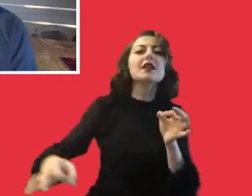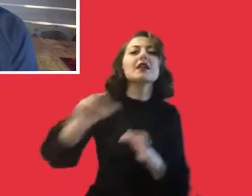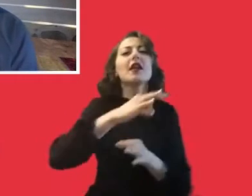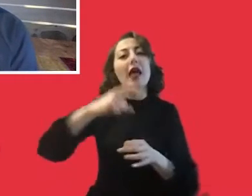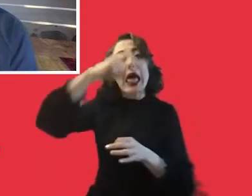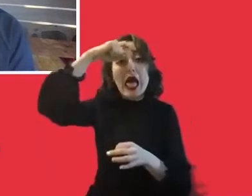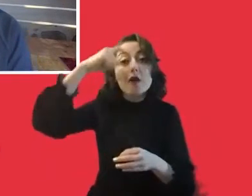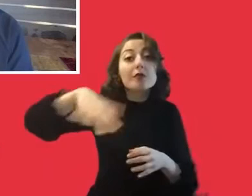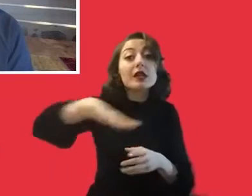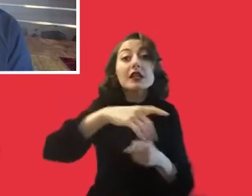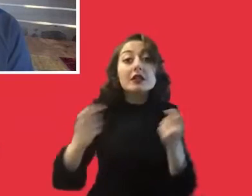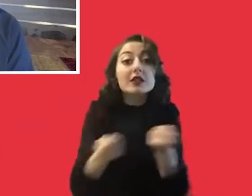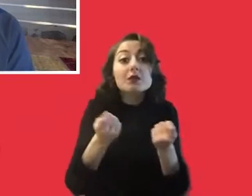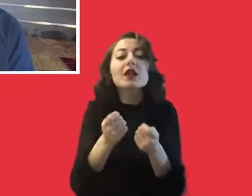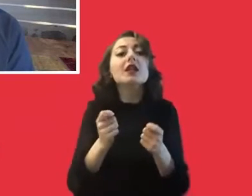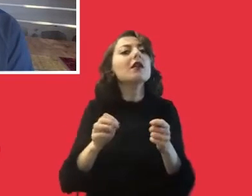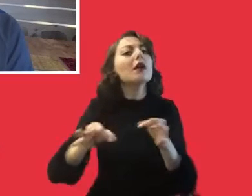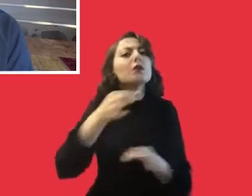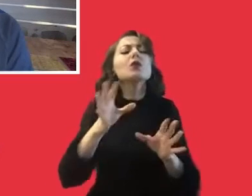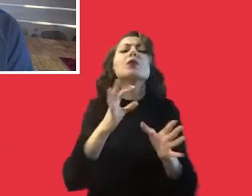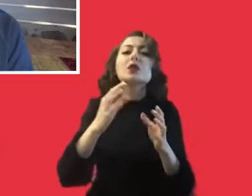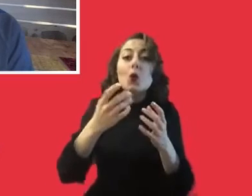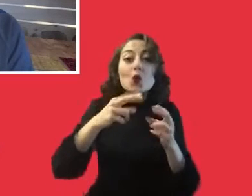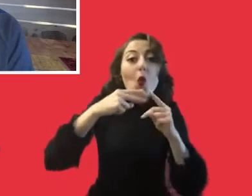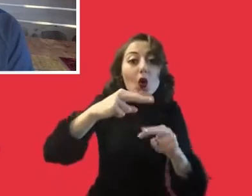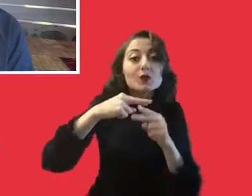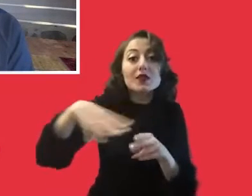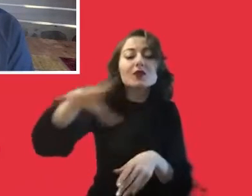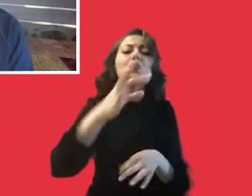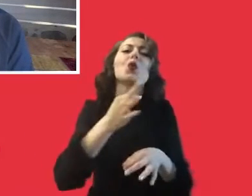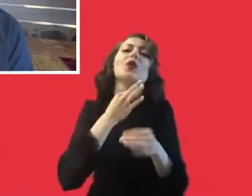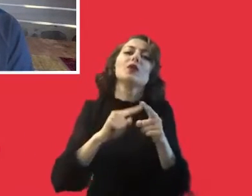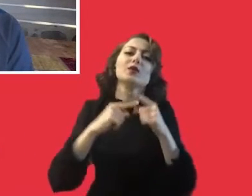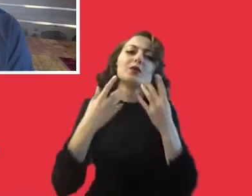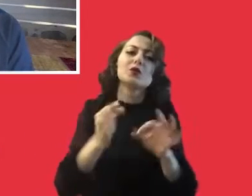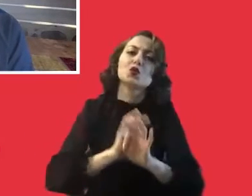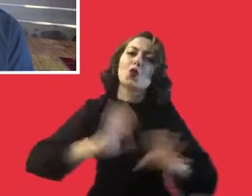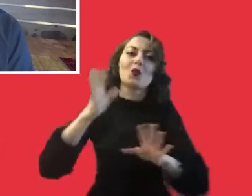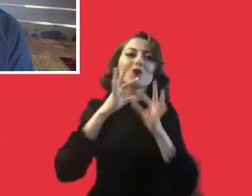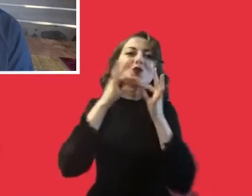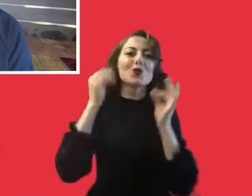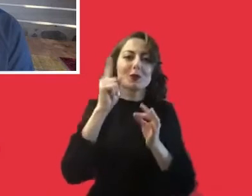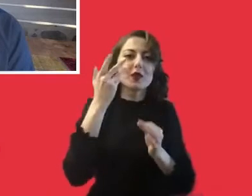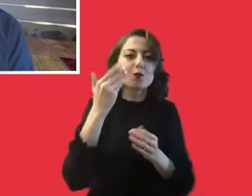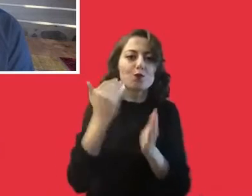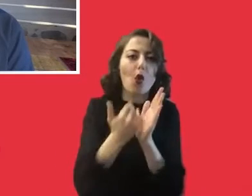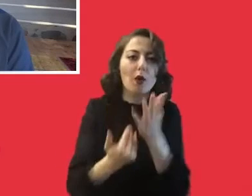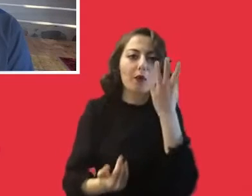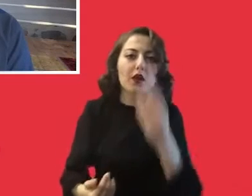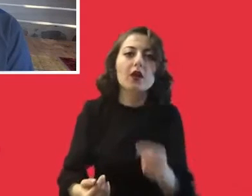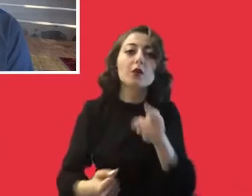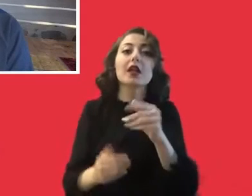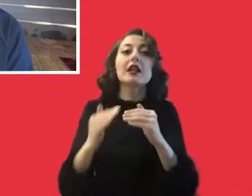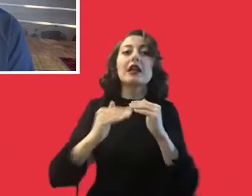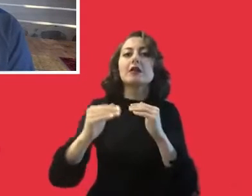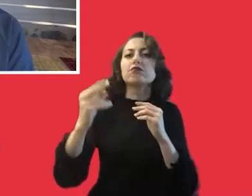thank the organizing committee and the technical people, the speakers, and the participants for this meeting.